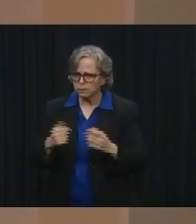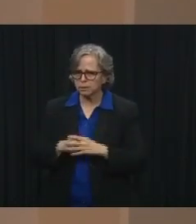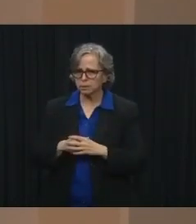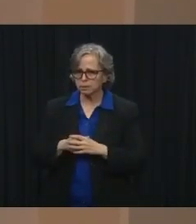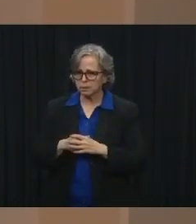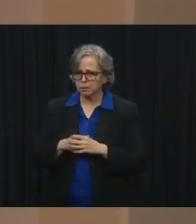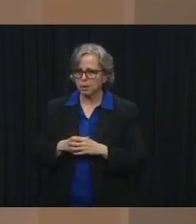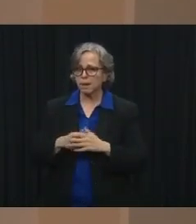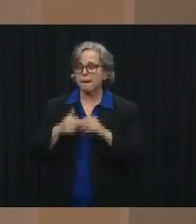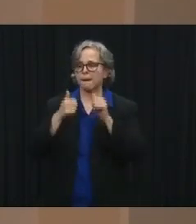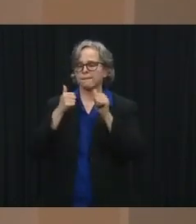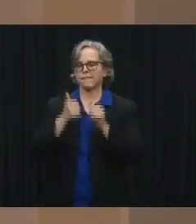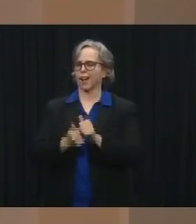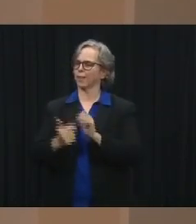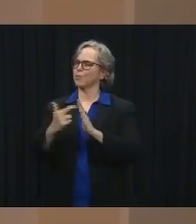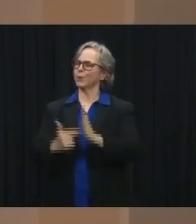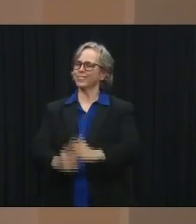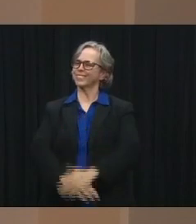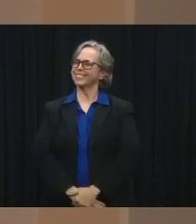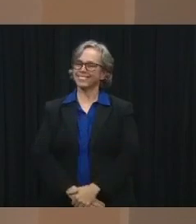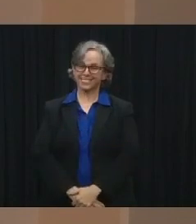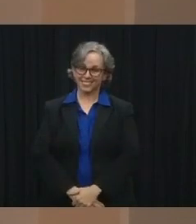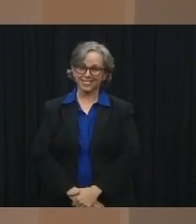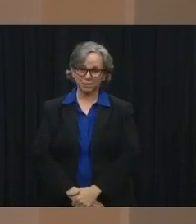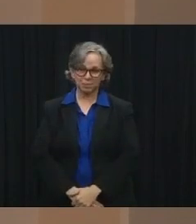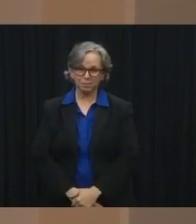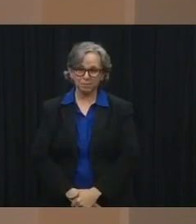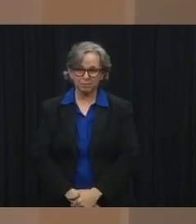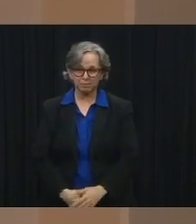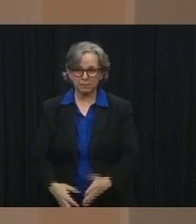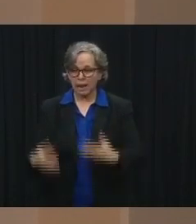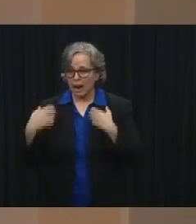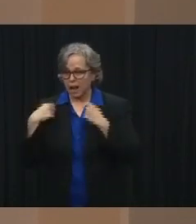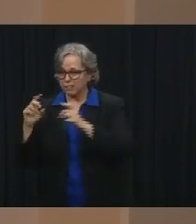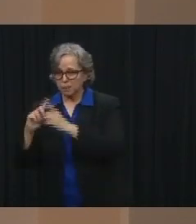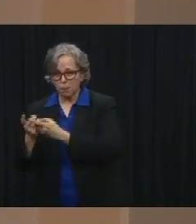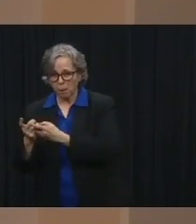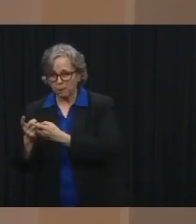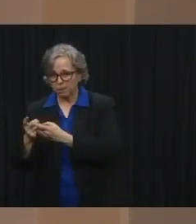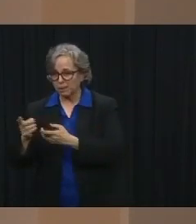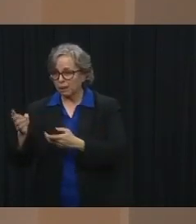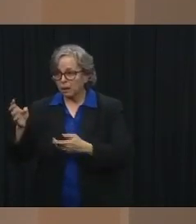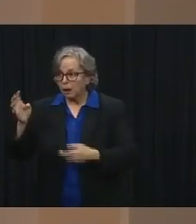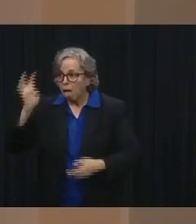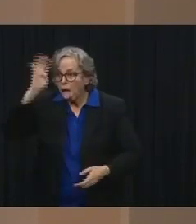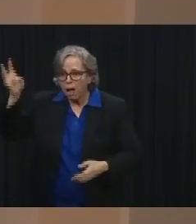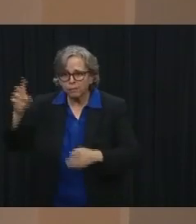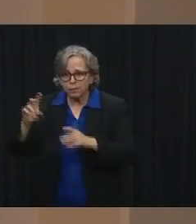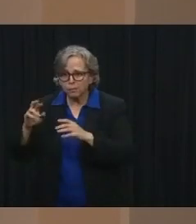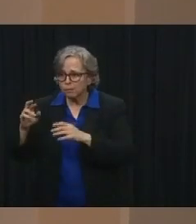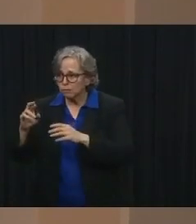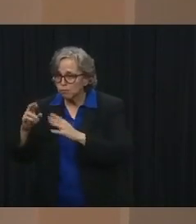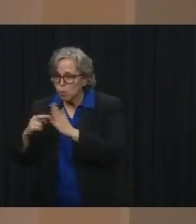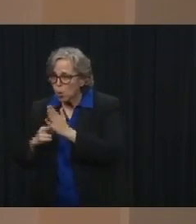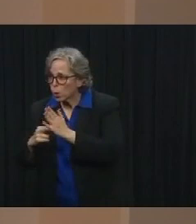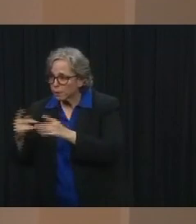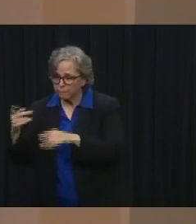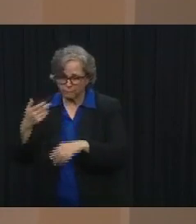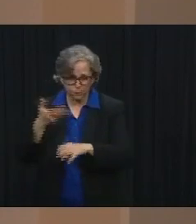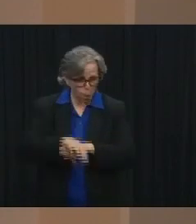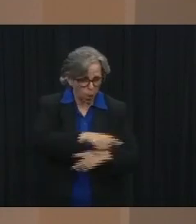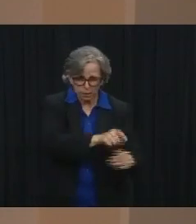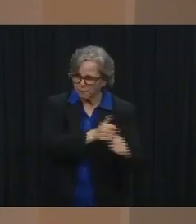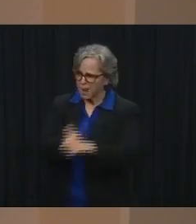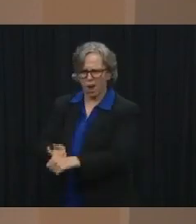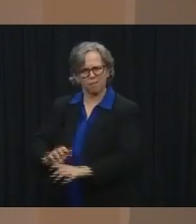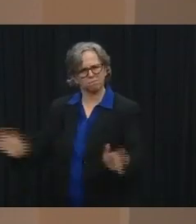new rules for businesses to interpret. We have over 100 health departments in the state. We don't want to have a patchwork of rules that are